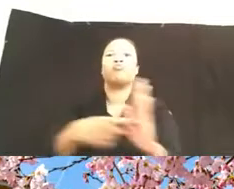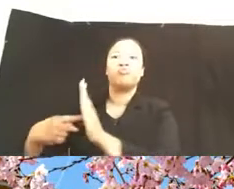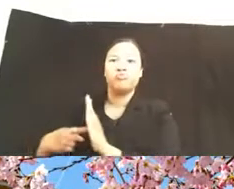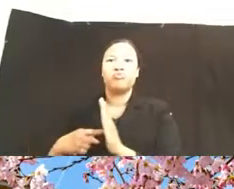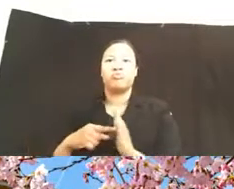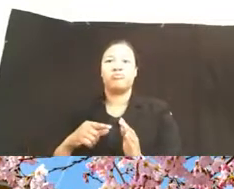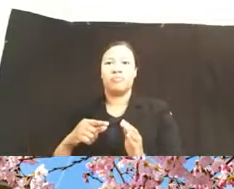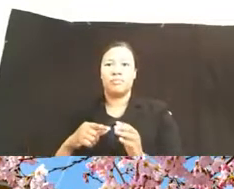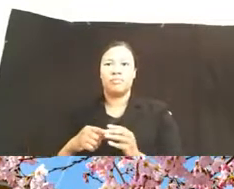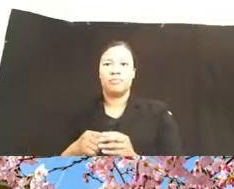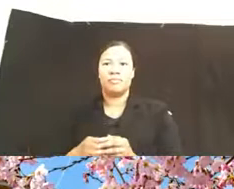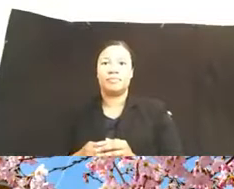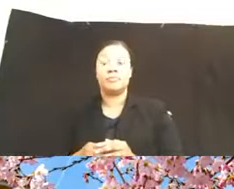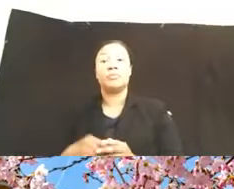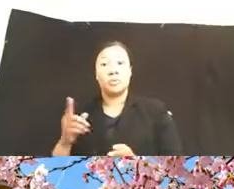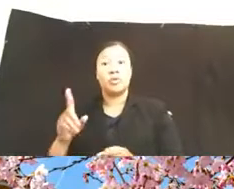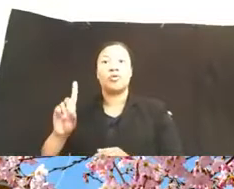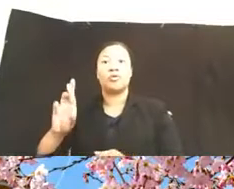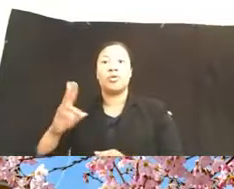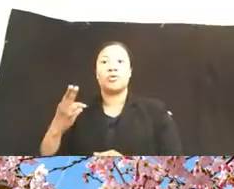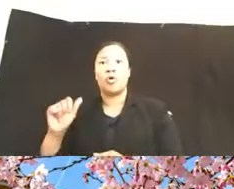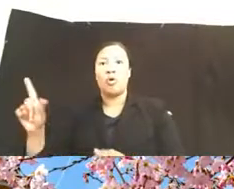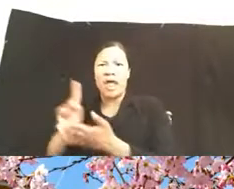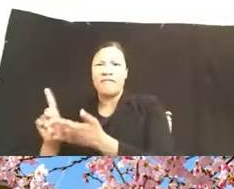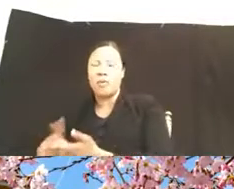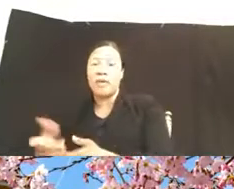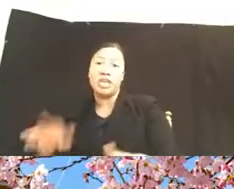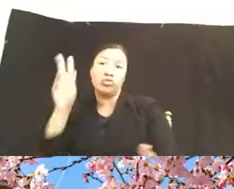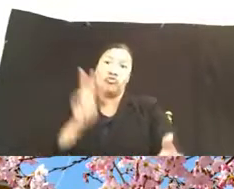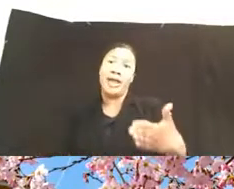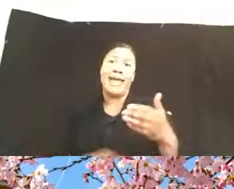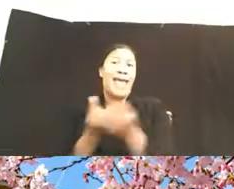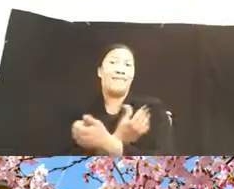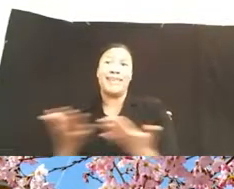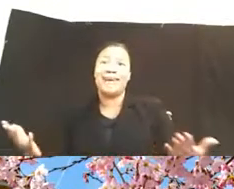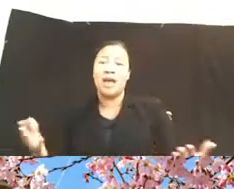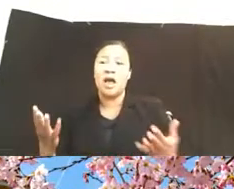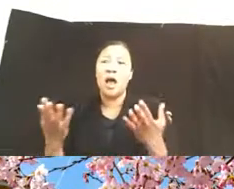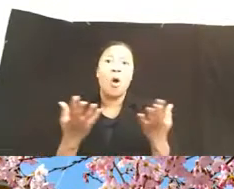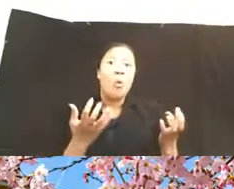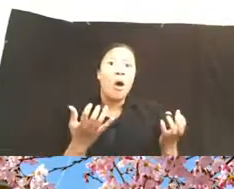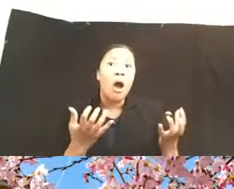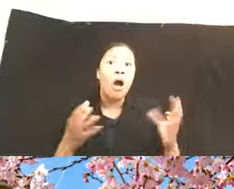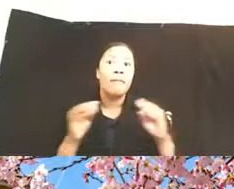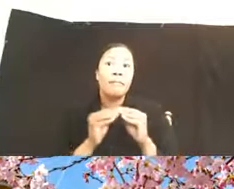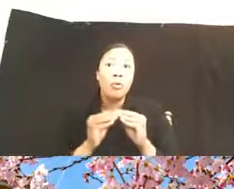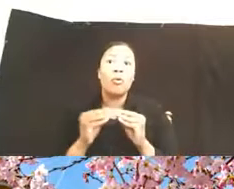narratives. Dr. Hall came back every single week having done the readings and wanting and asking even more